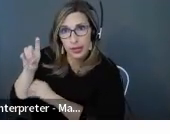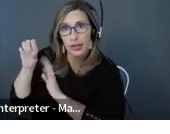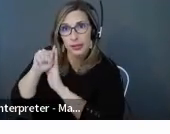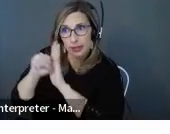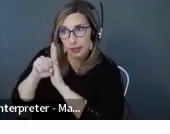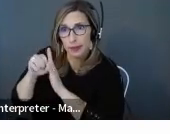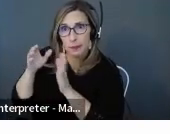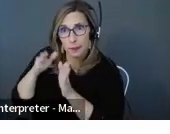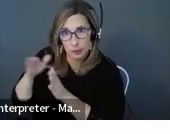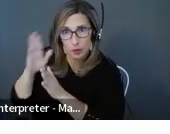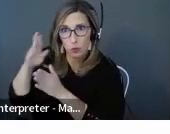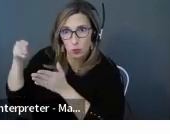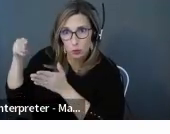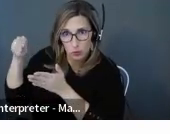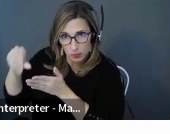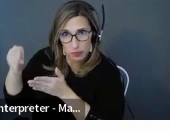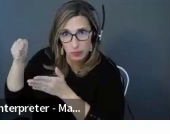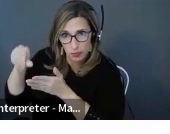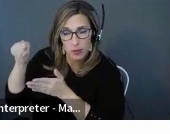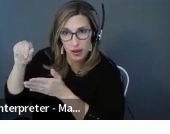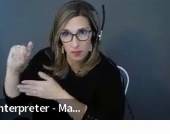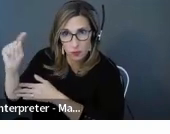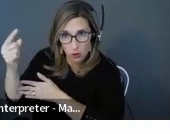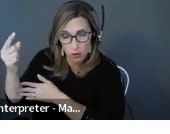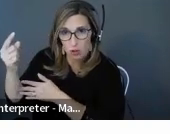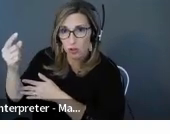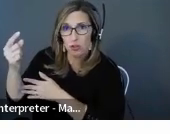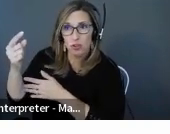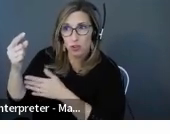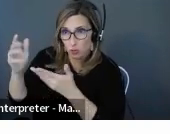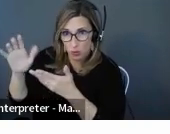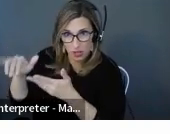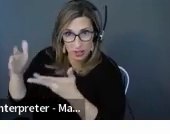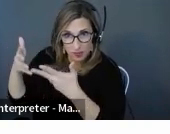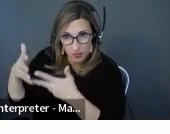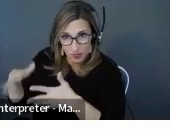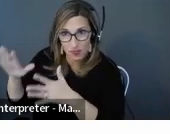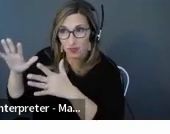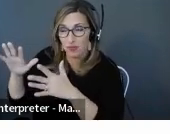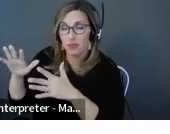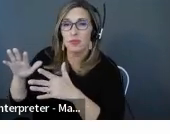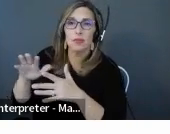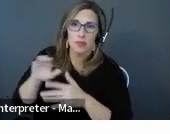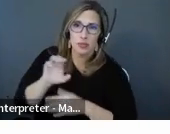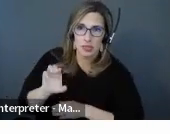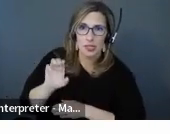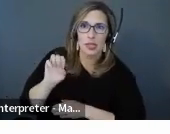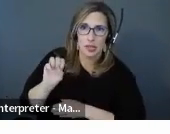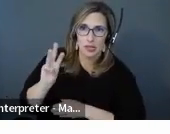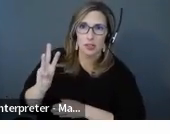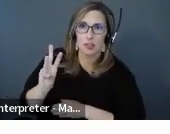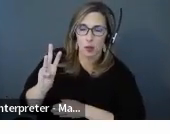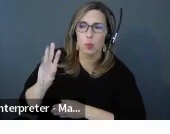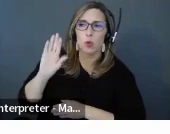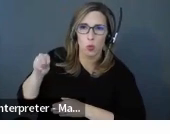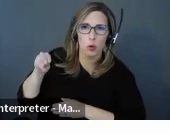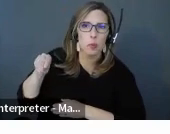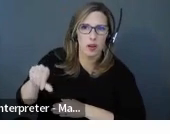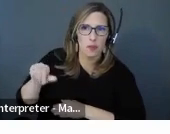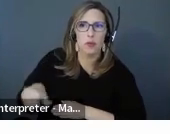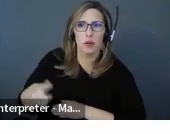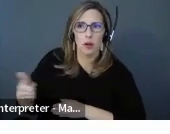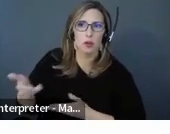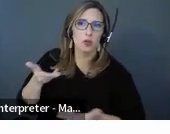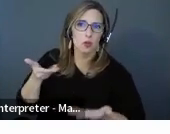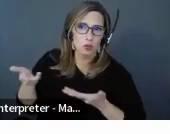would need to cover services first. Once those are exhausted, then the CSW would cover any additional services